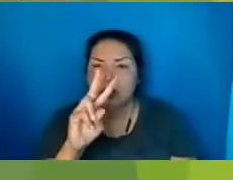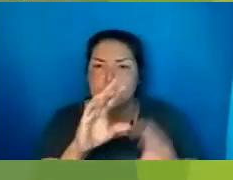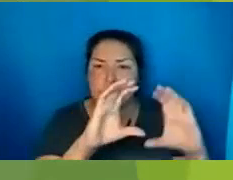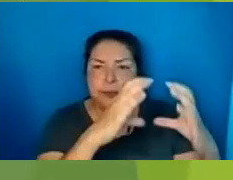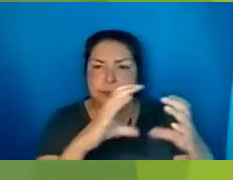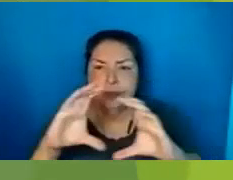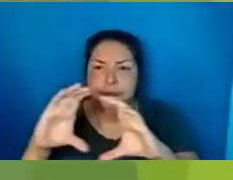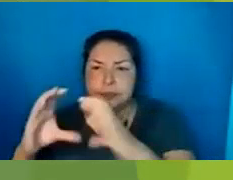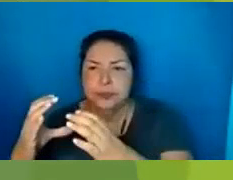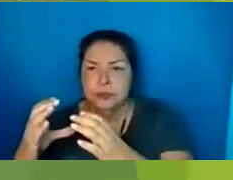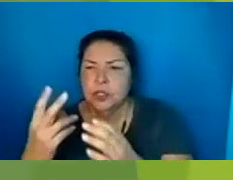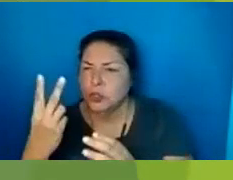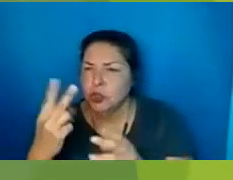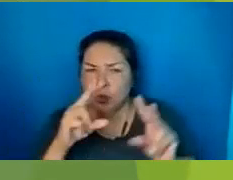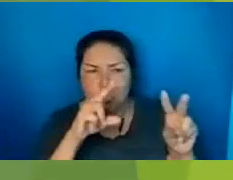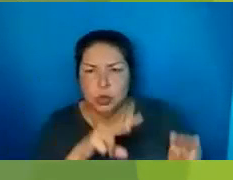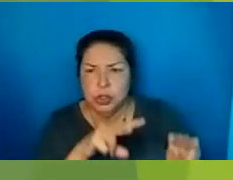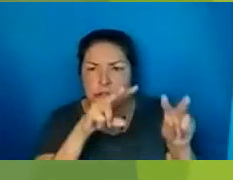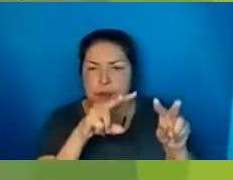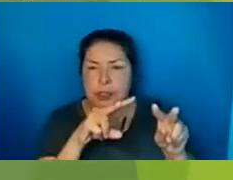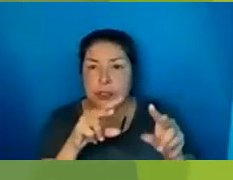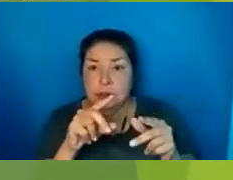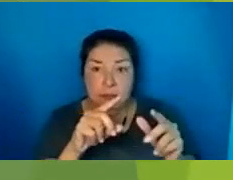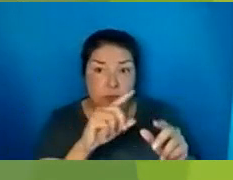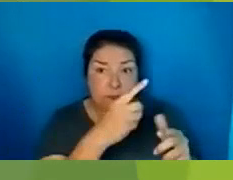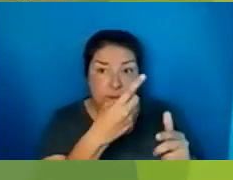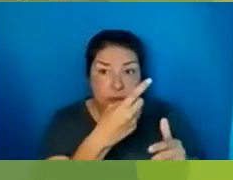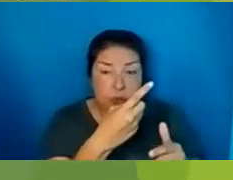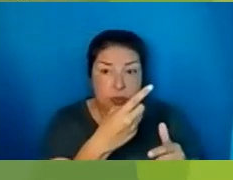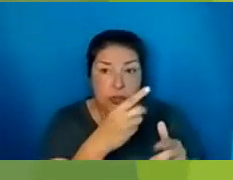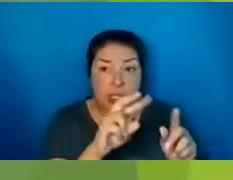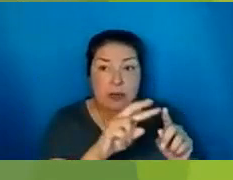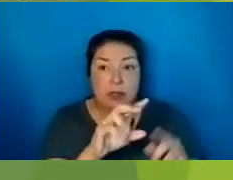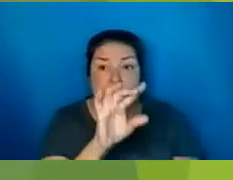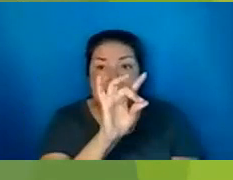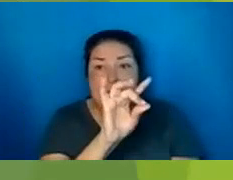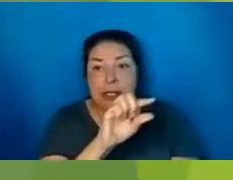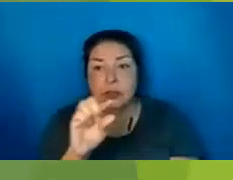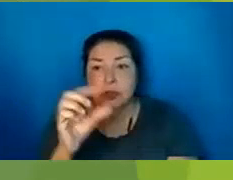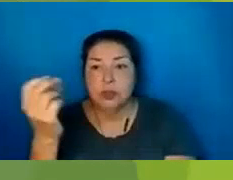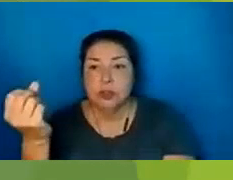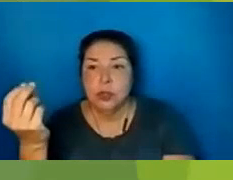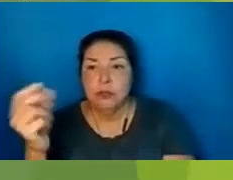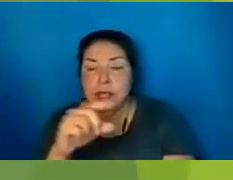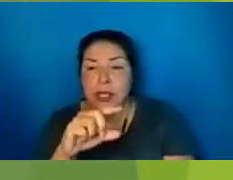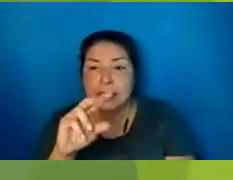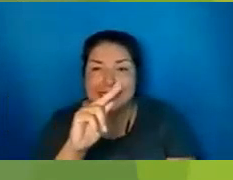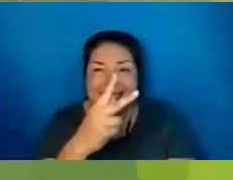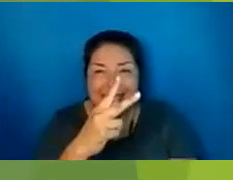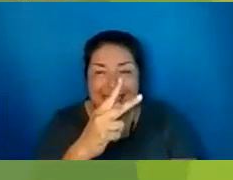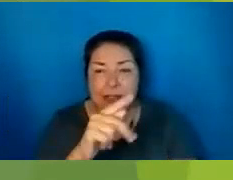of judgments. The first set comes in verse 8-12, and the second one